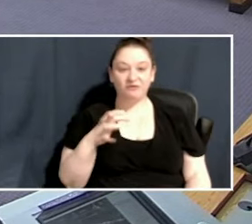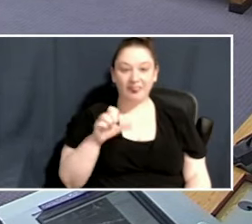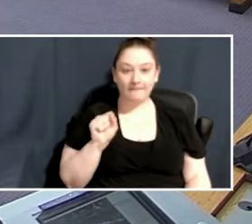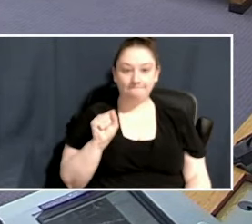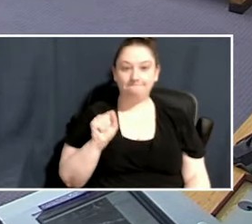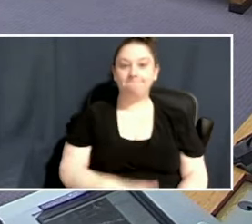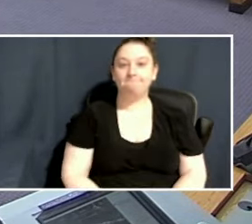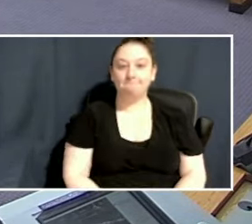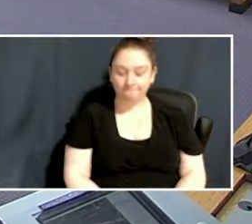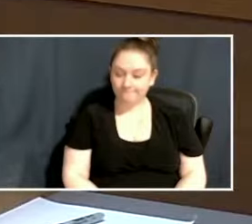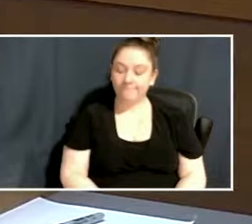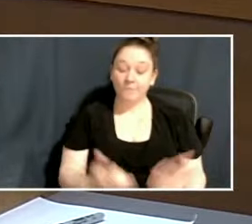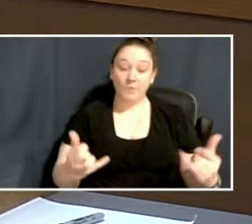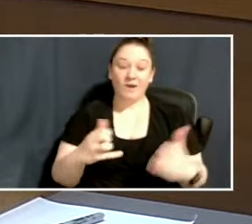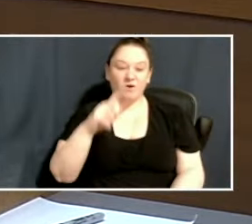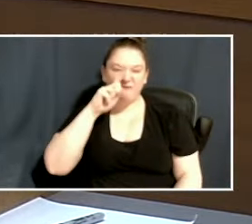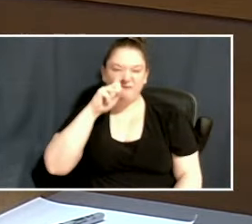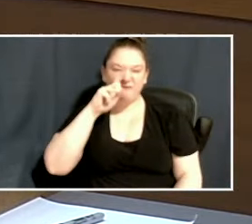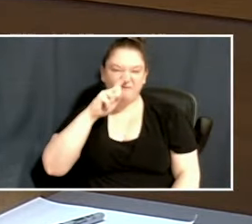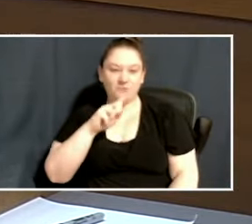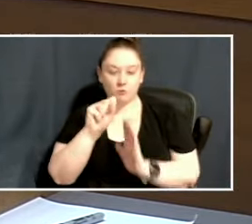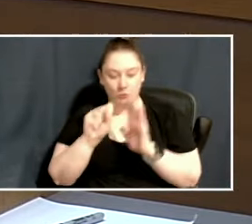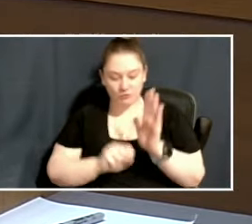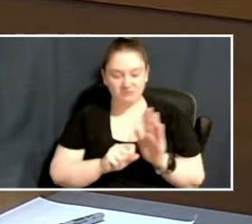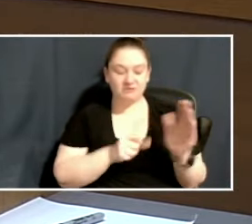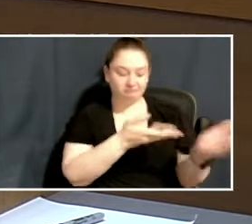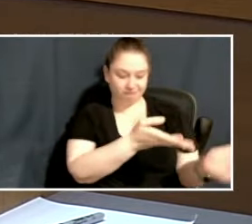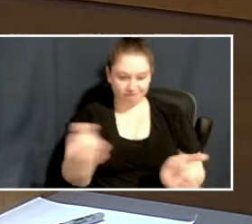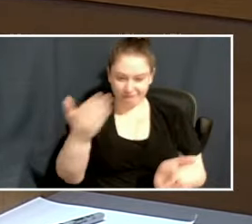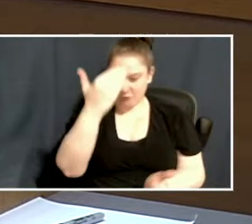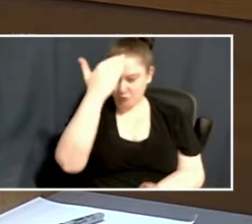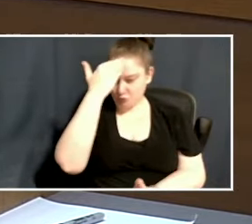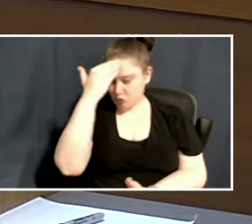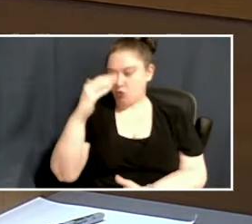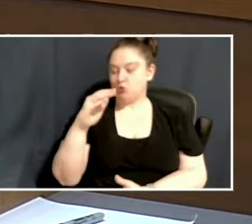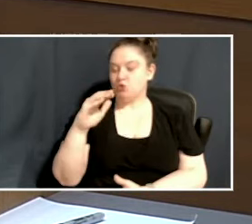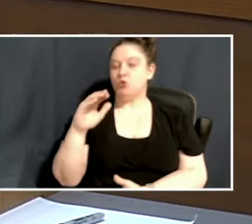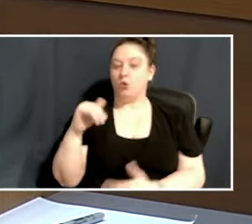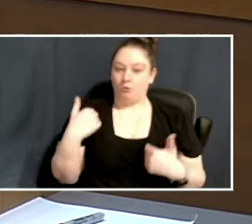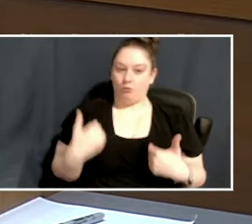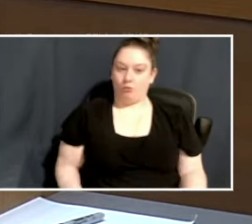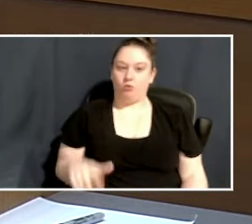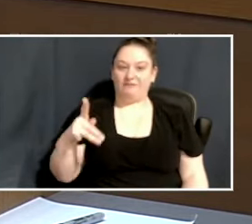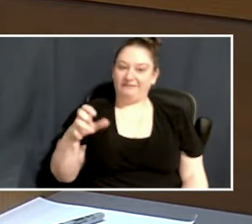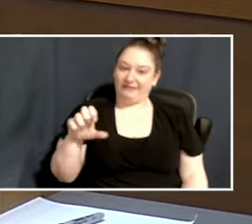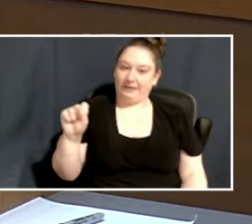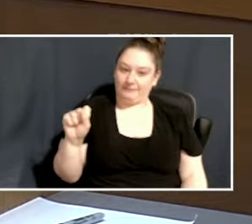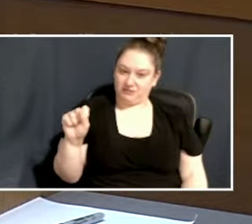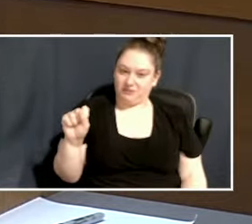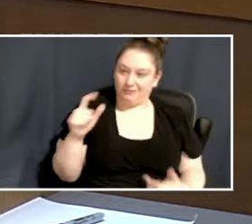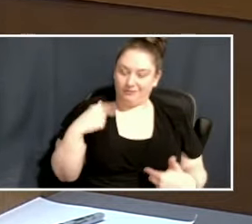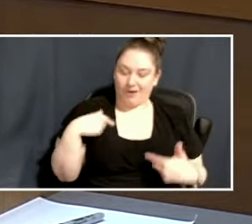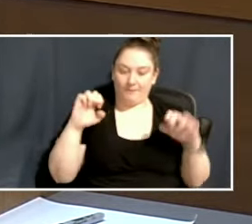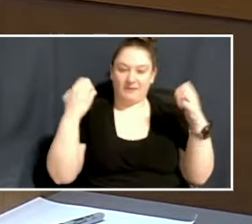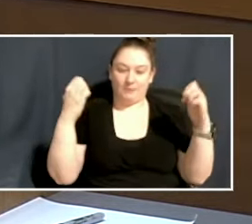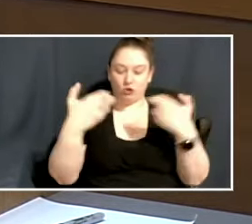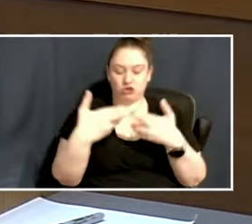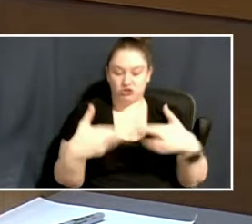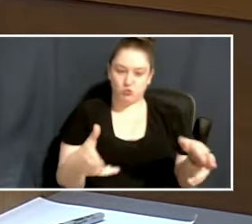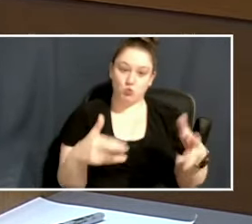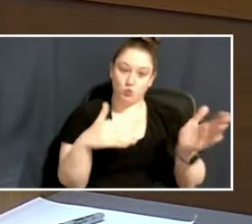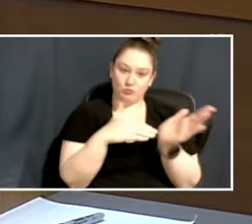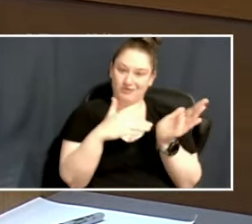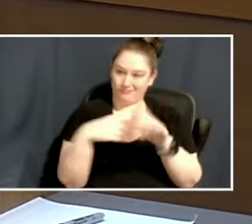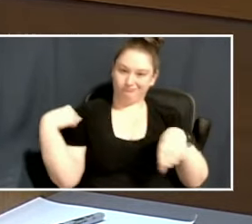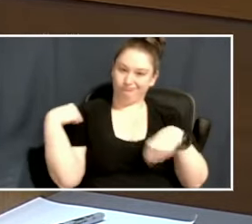It's flu season again, and as people know, Trevor Phillips, councilor for Ward 3. I'm an emergency room doctor here in the community and have been for over